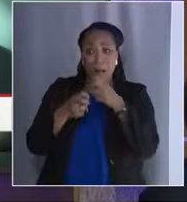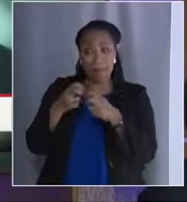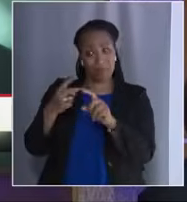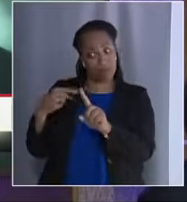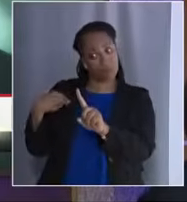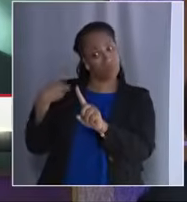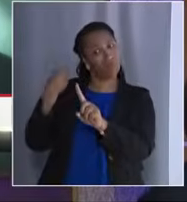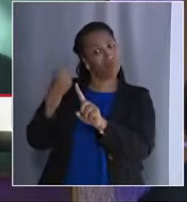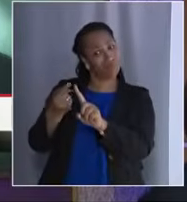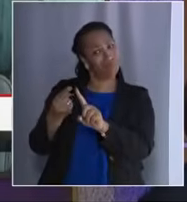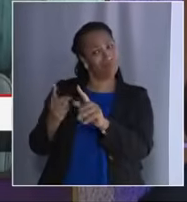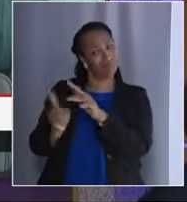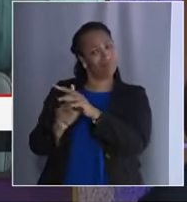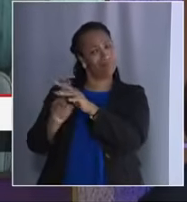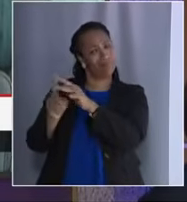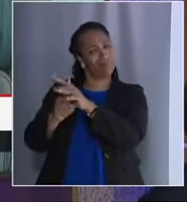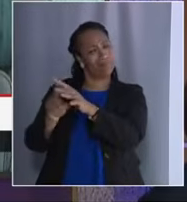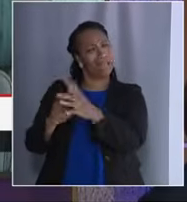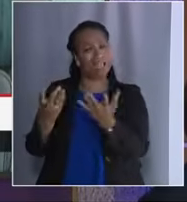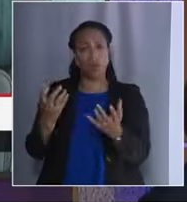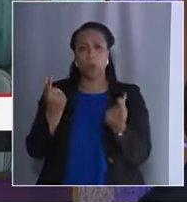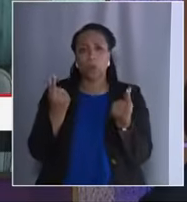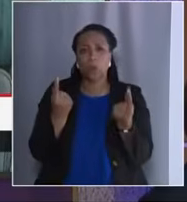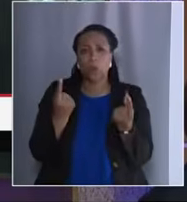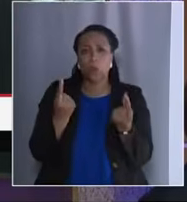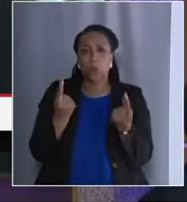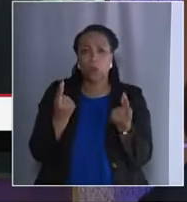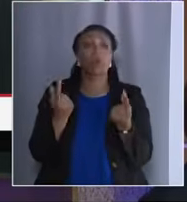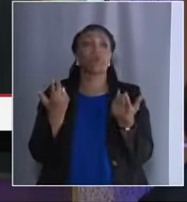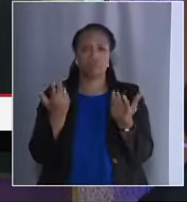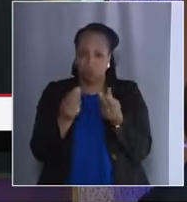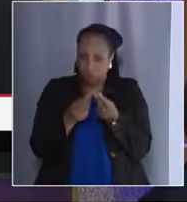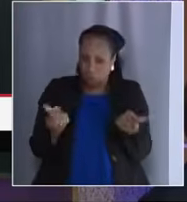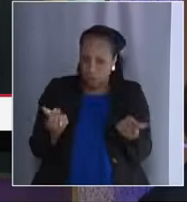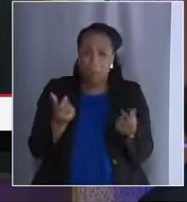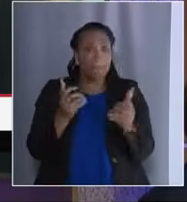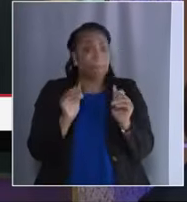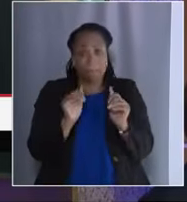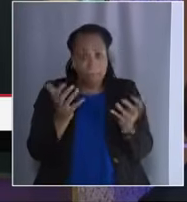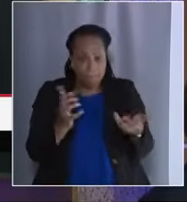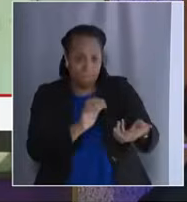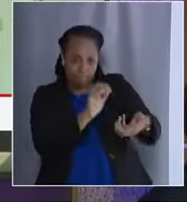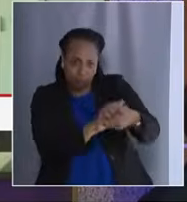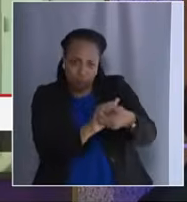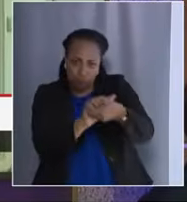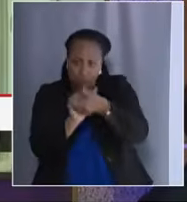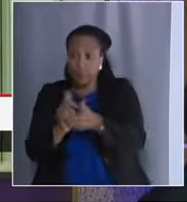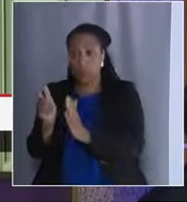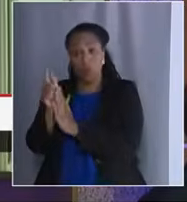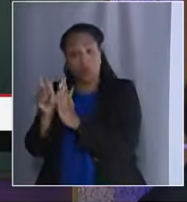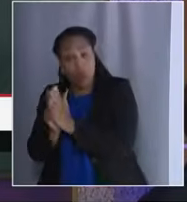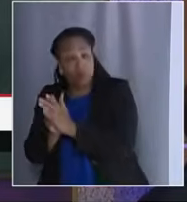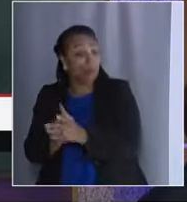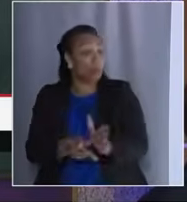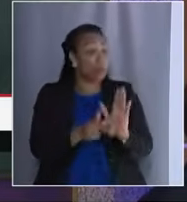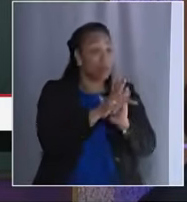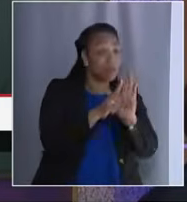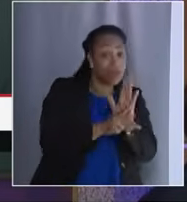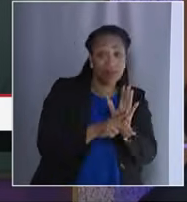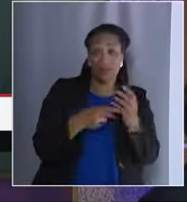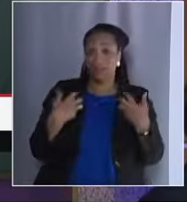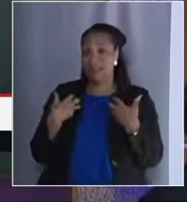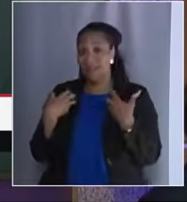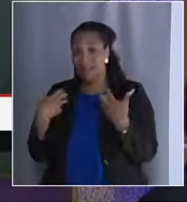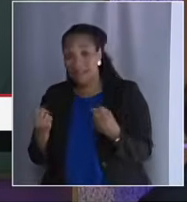policy, nursing, Earth Commons really does give us an opportunity to do some work that's going to deepen our impact. We're right here where health